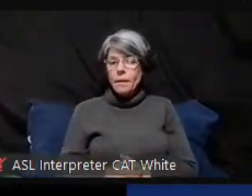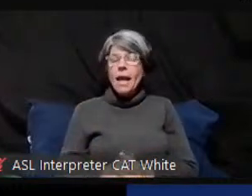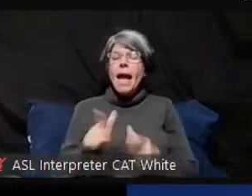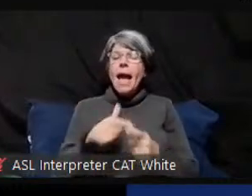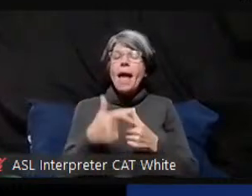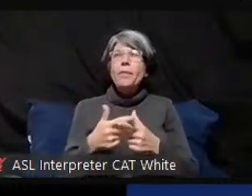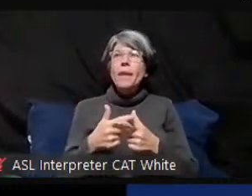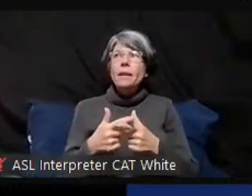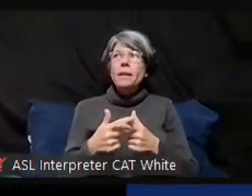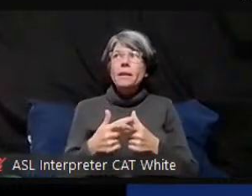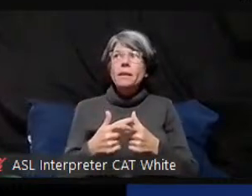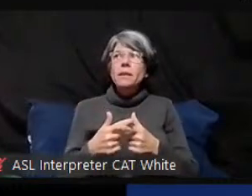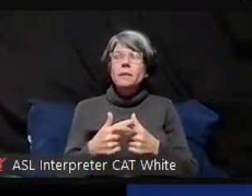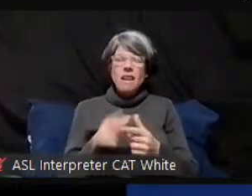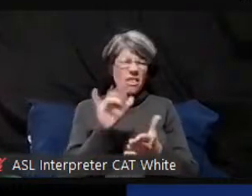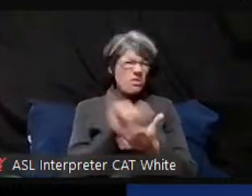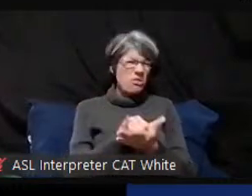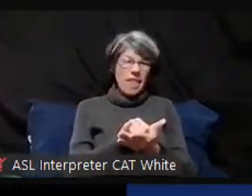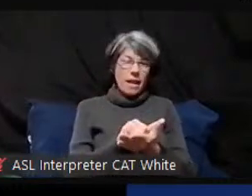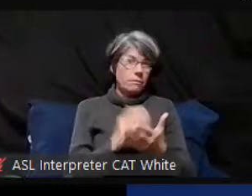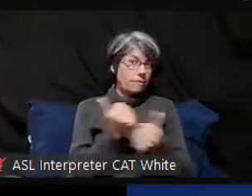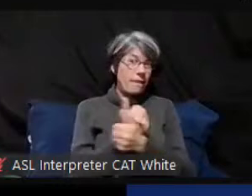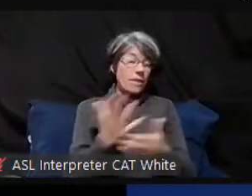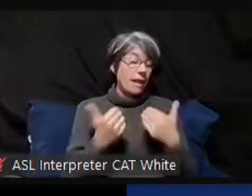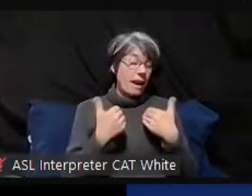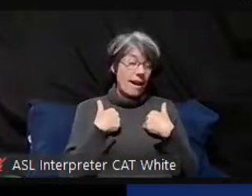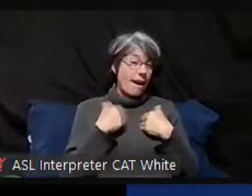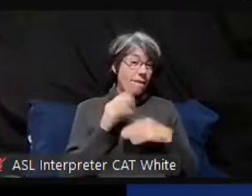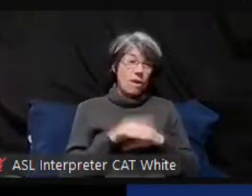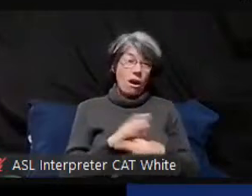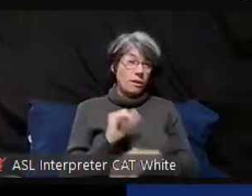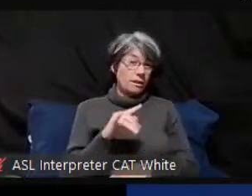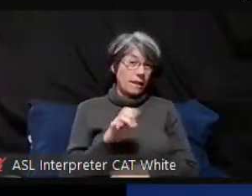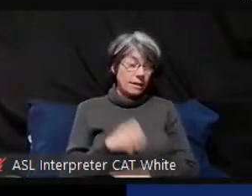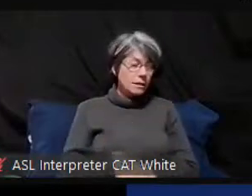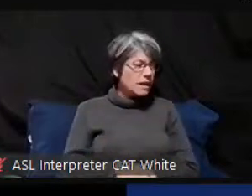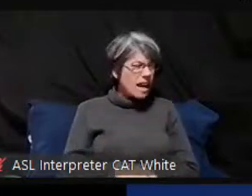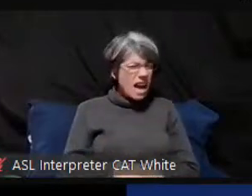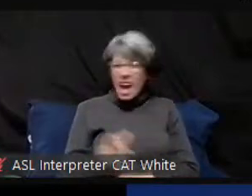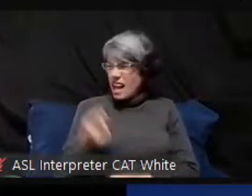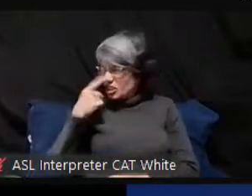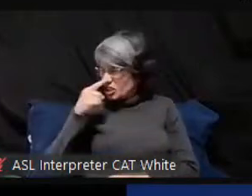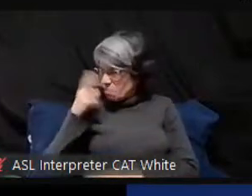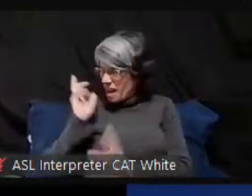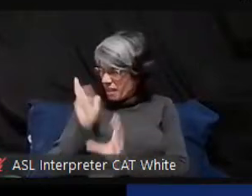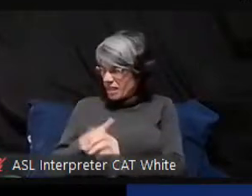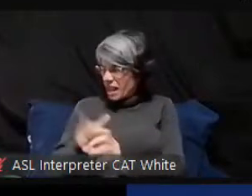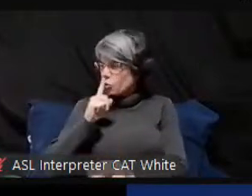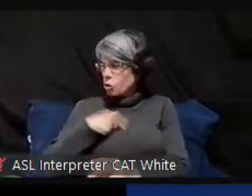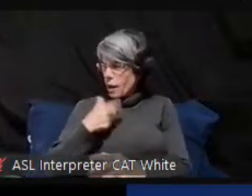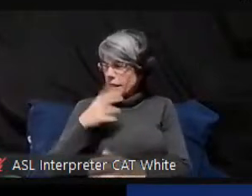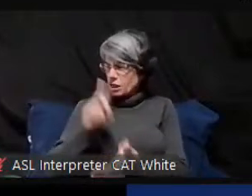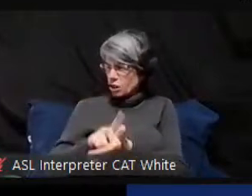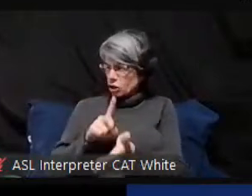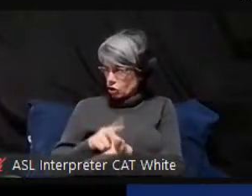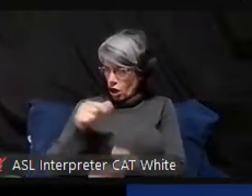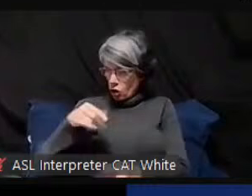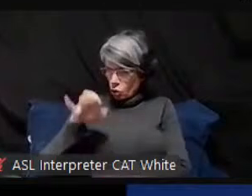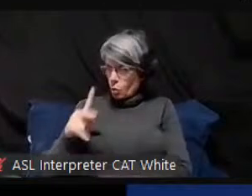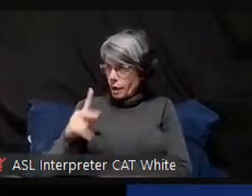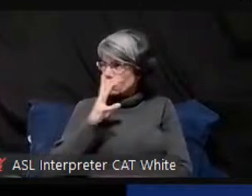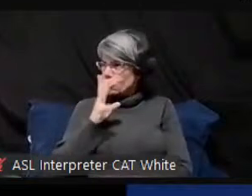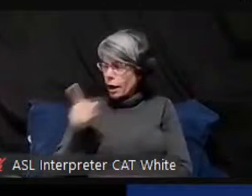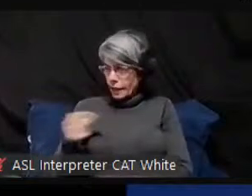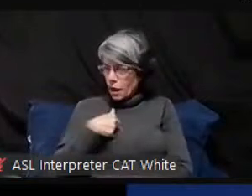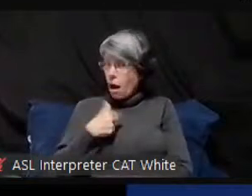then that's pretty much all I have on this side. Over. And can I jump right in? I apologize. I had forgotten. I wanted to make one